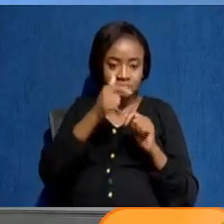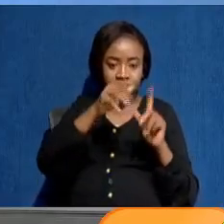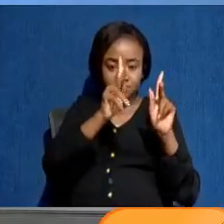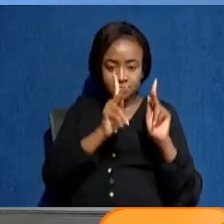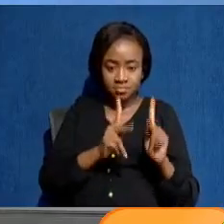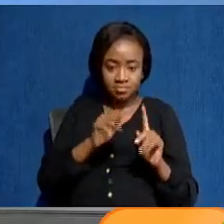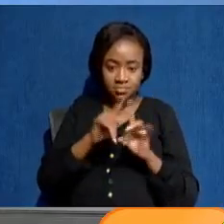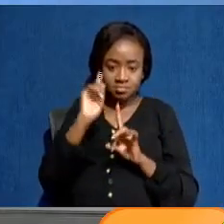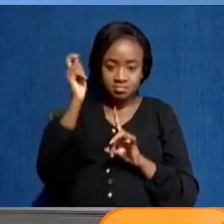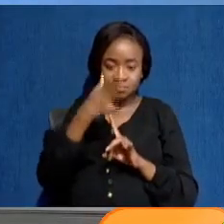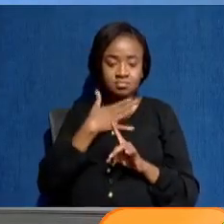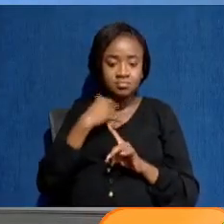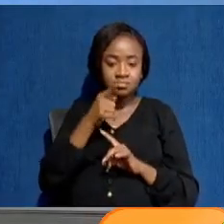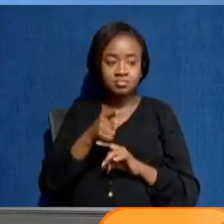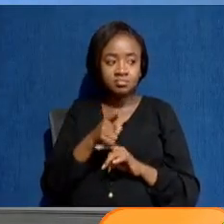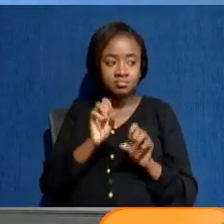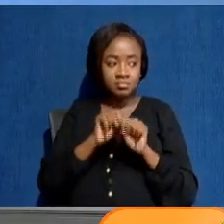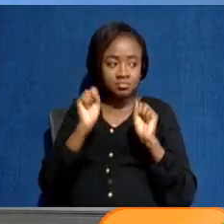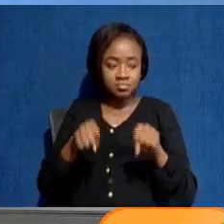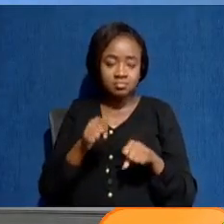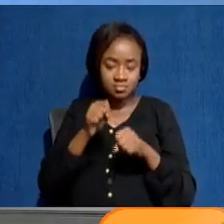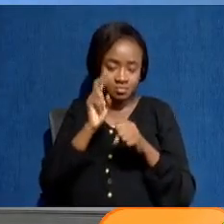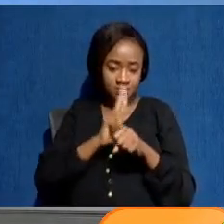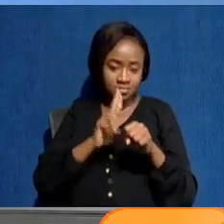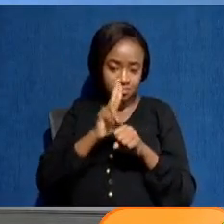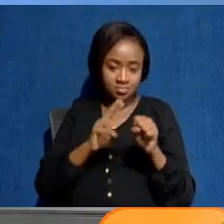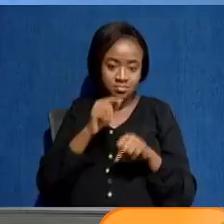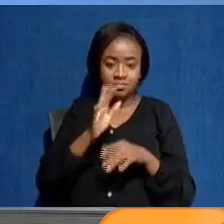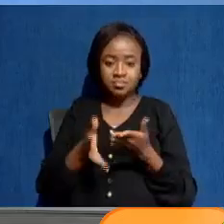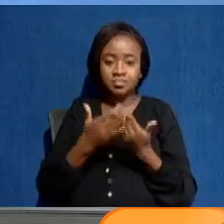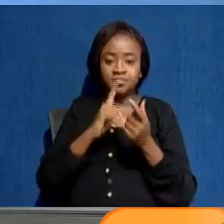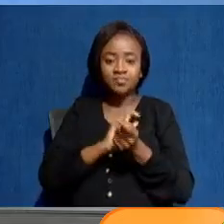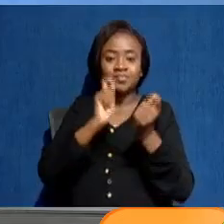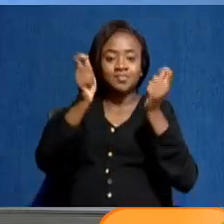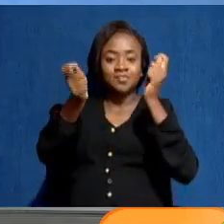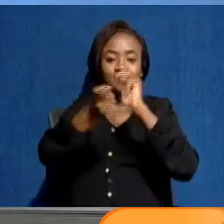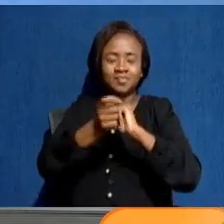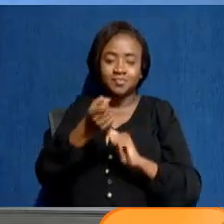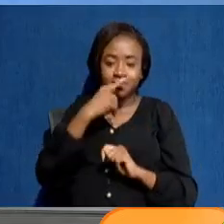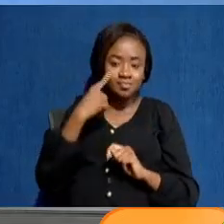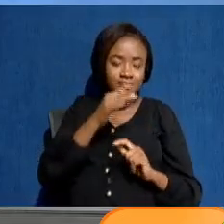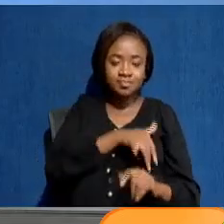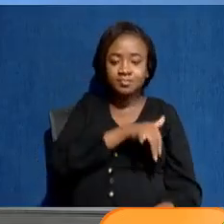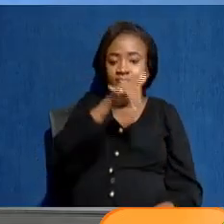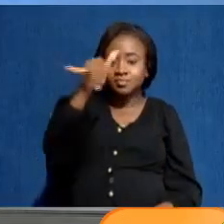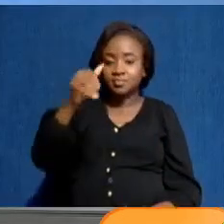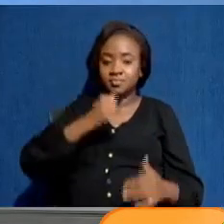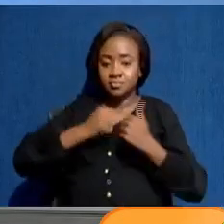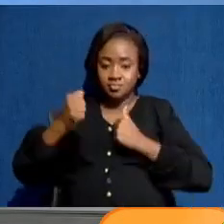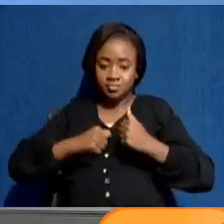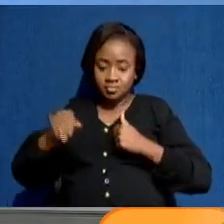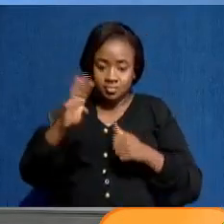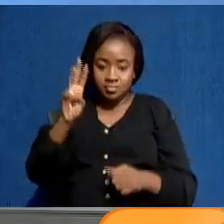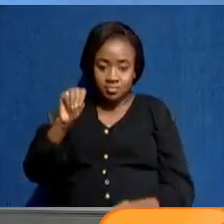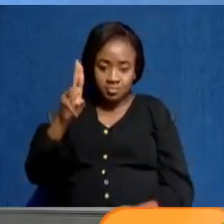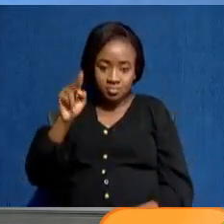Kenya eyes this revolutionary system for remote medical access. Willie Lusige traveled to Rwanda's Muhanga district to